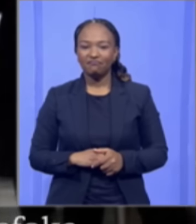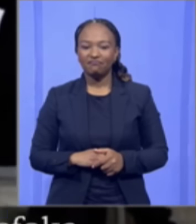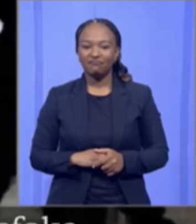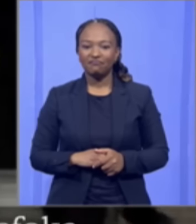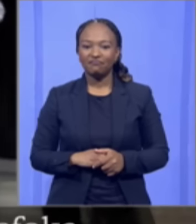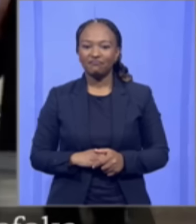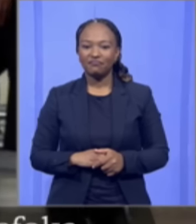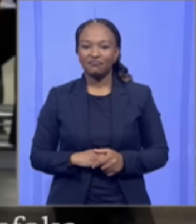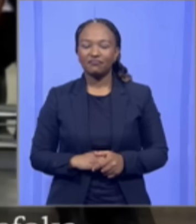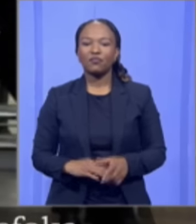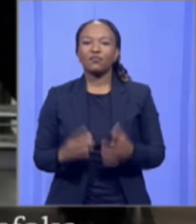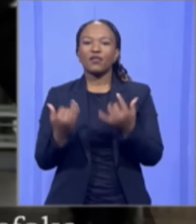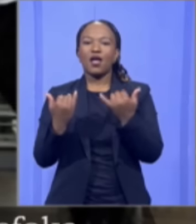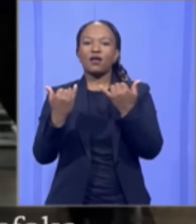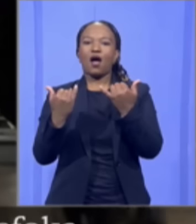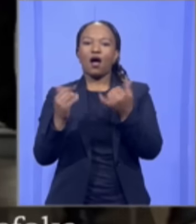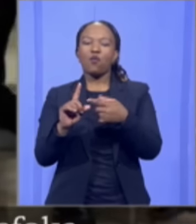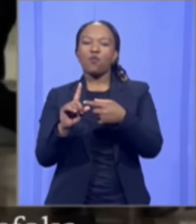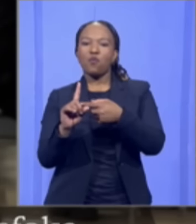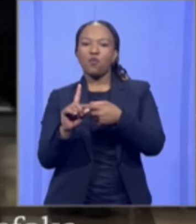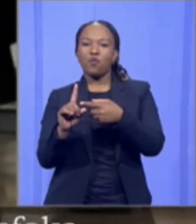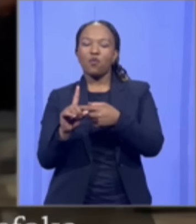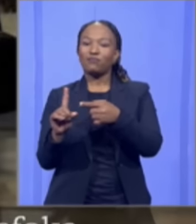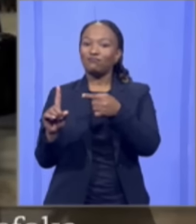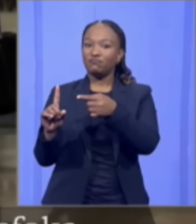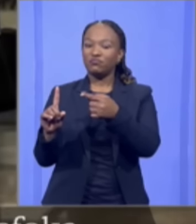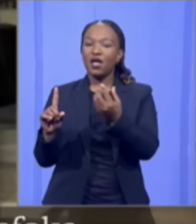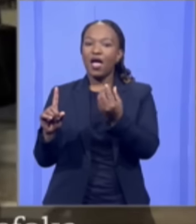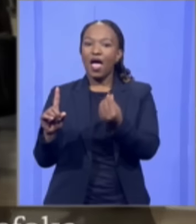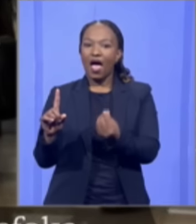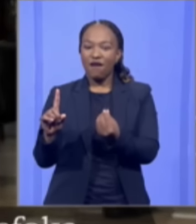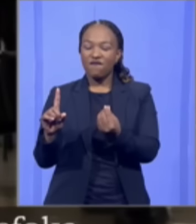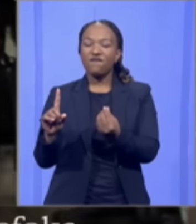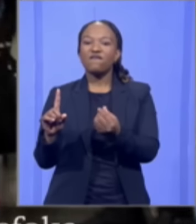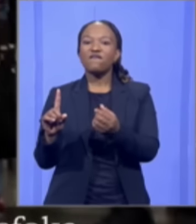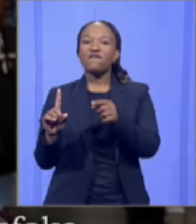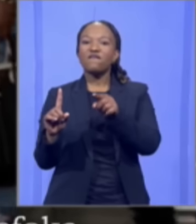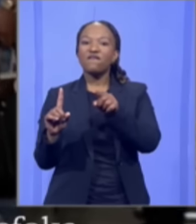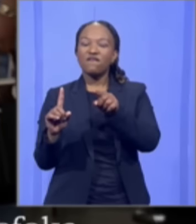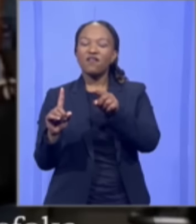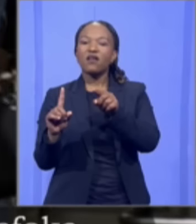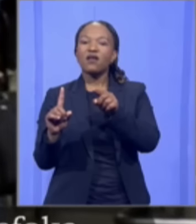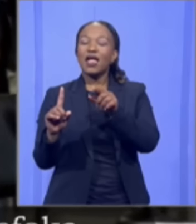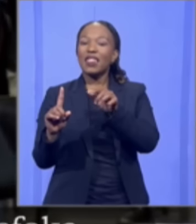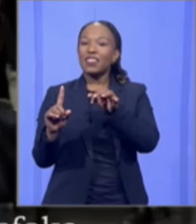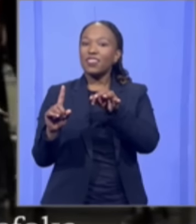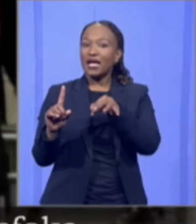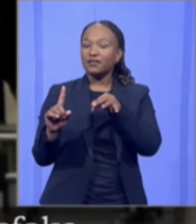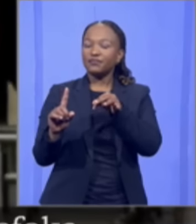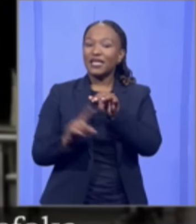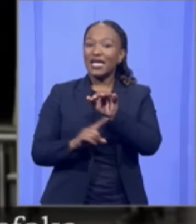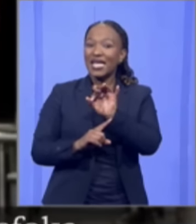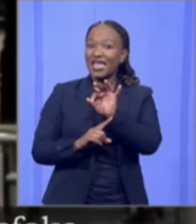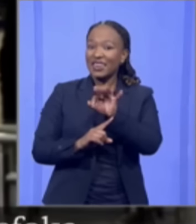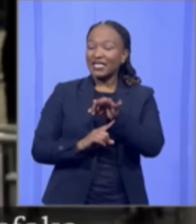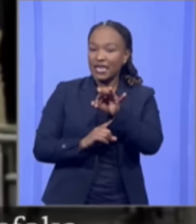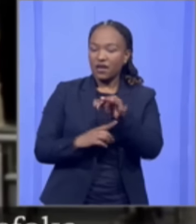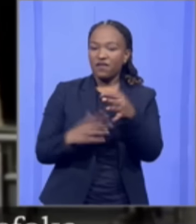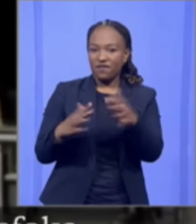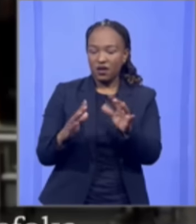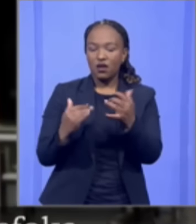Ga jaana Makadzi o na le di-album tsa mmino di le 6 le EP e le nngwe. A re sekgala sa BET se